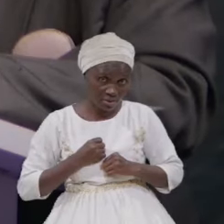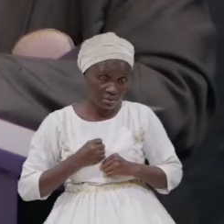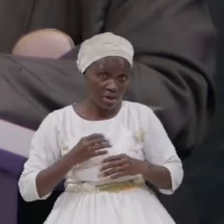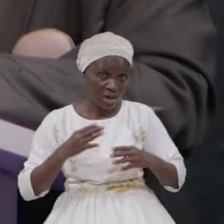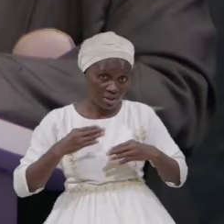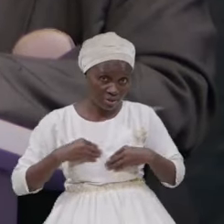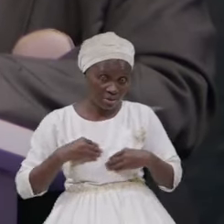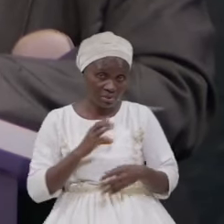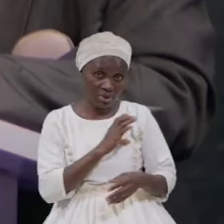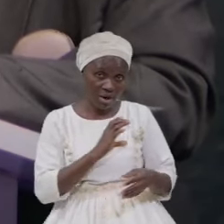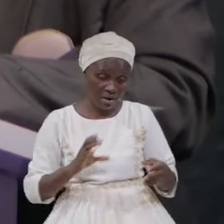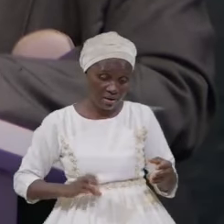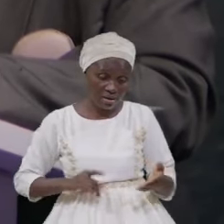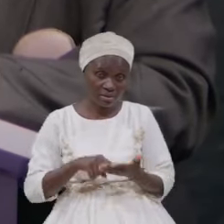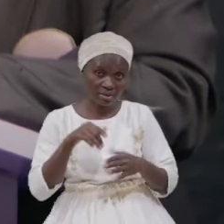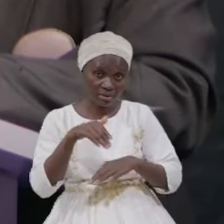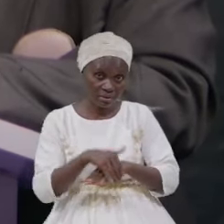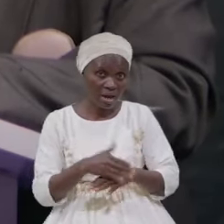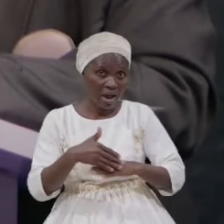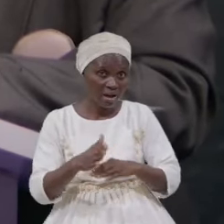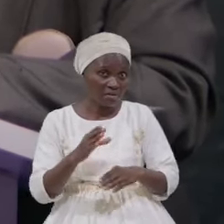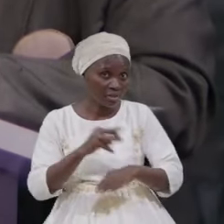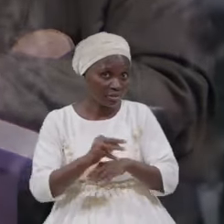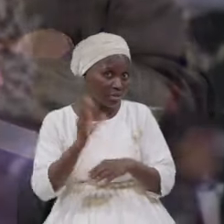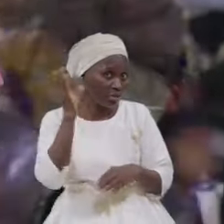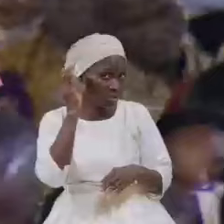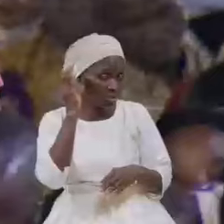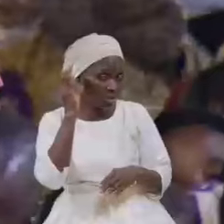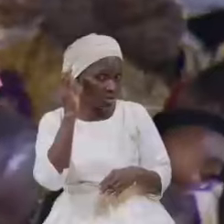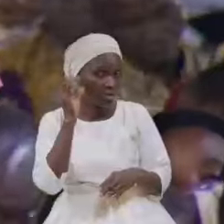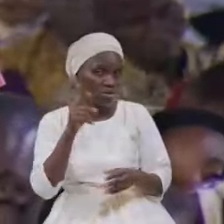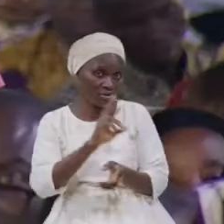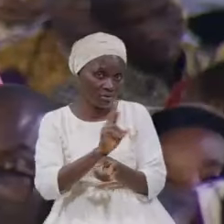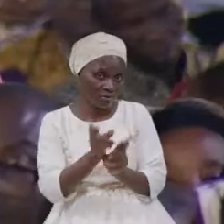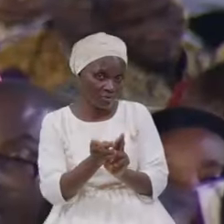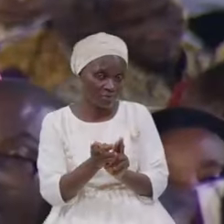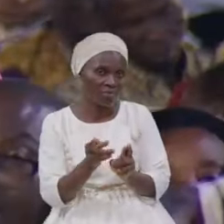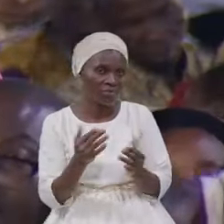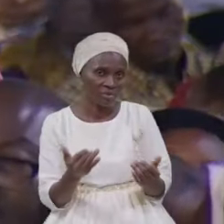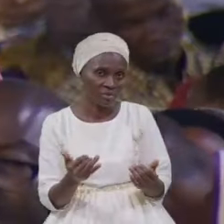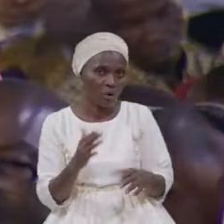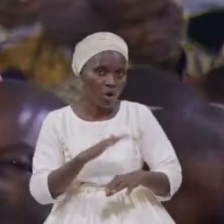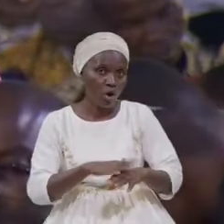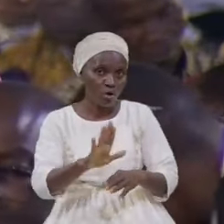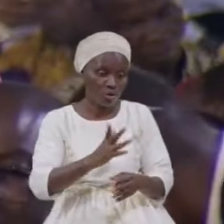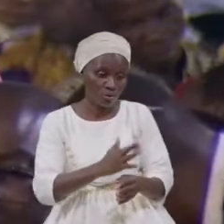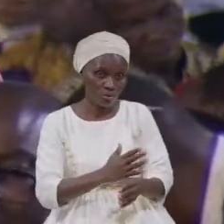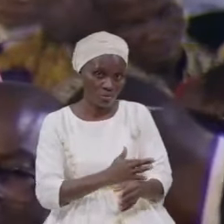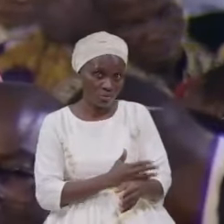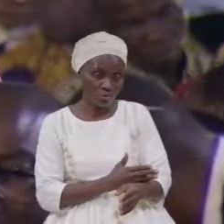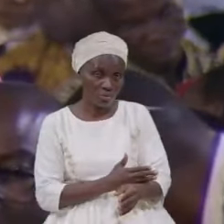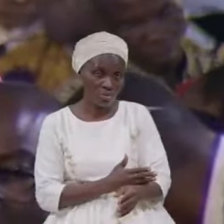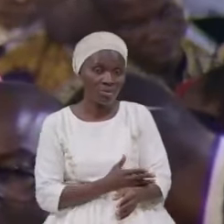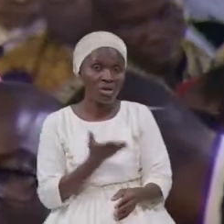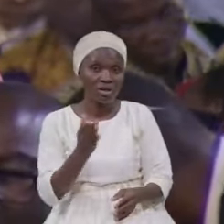this evening, there is a link That link is below